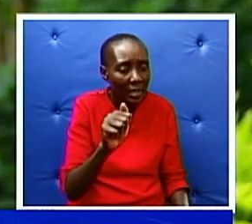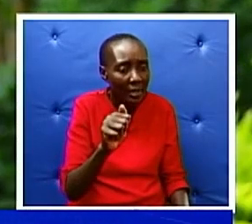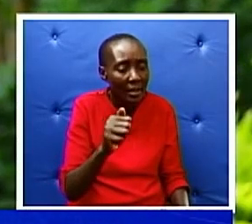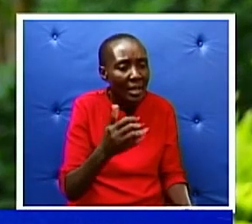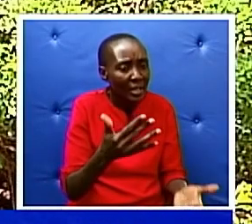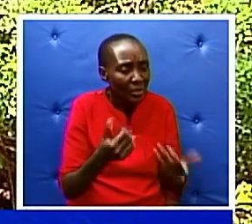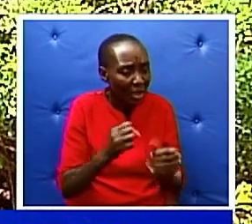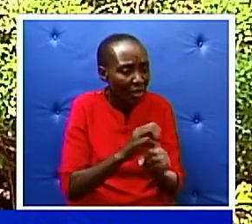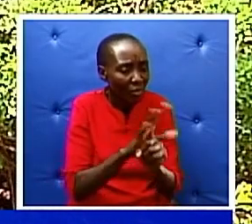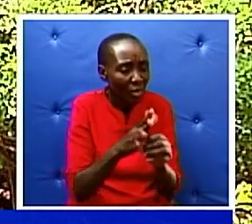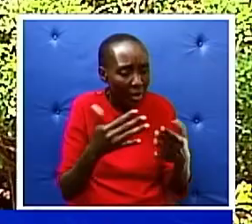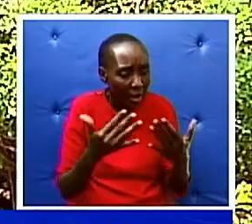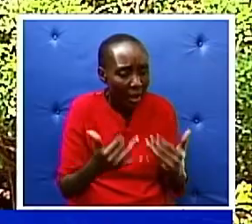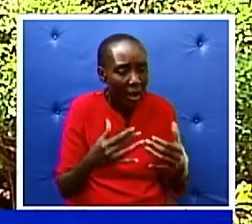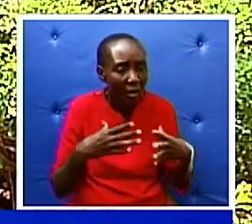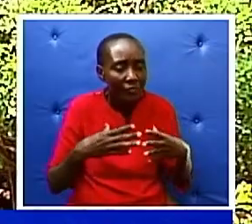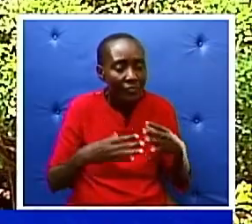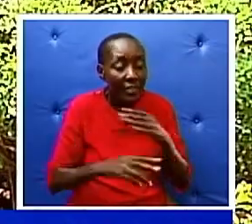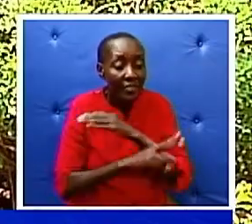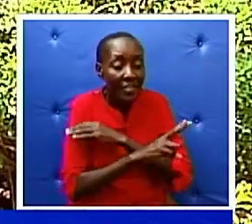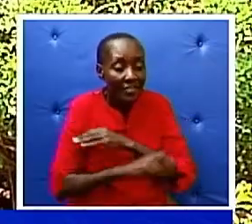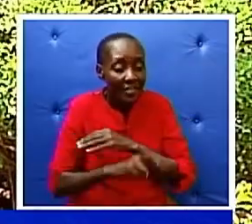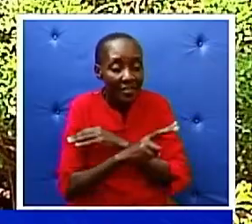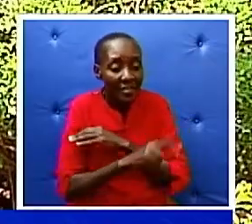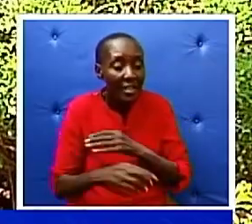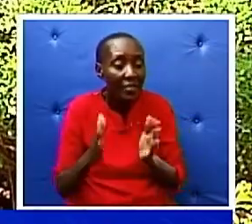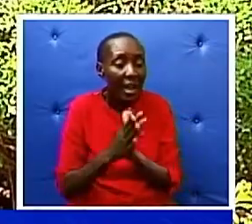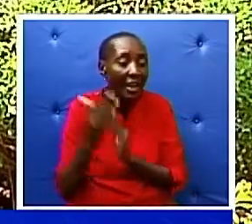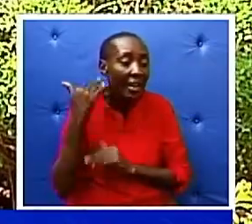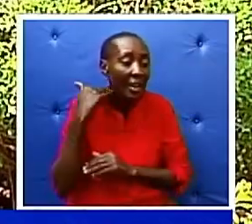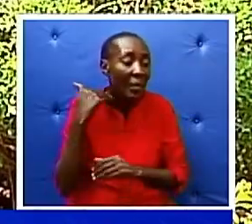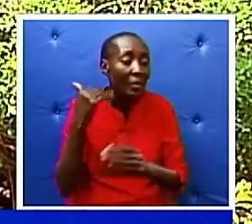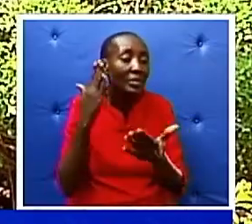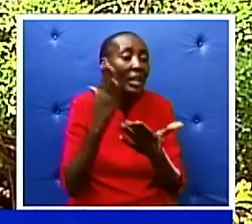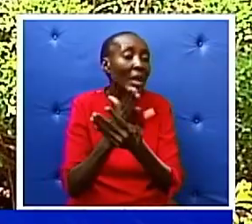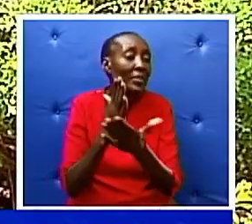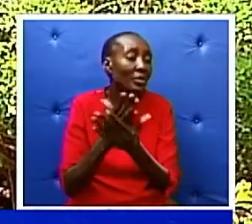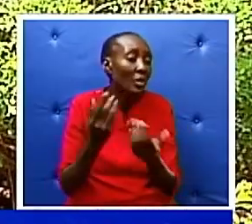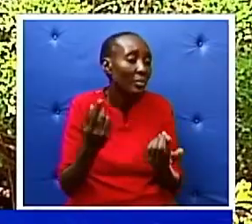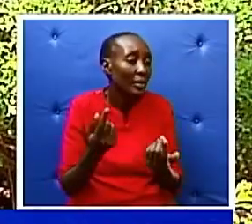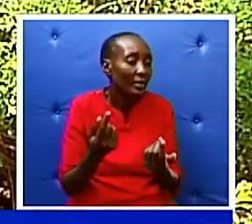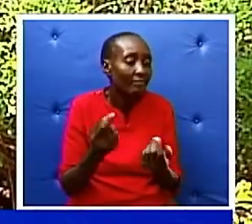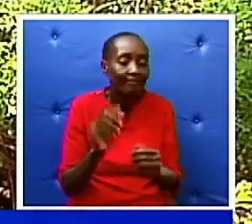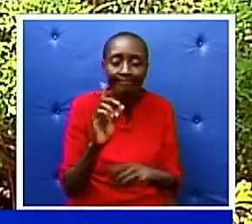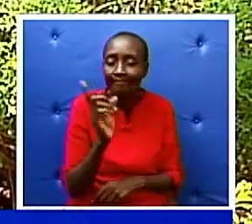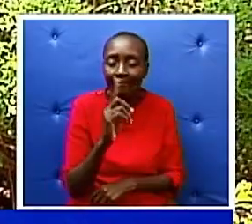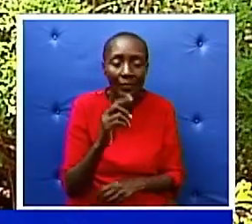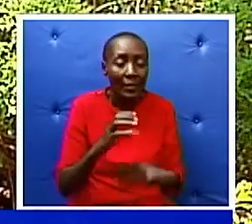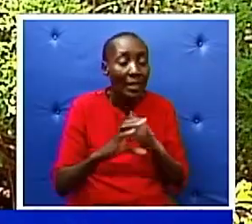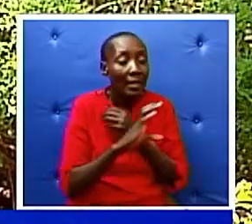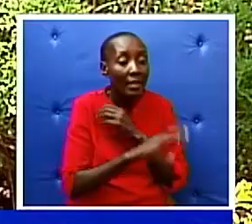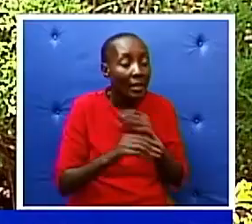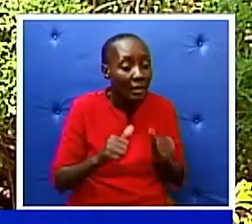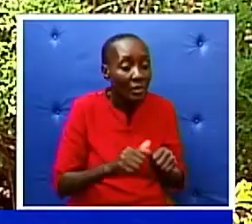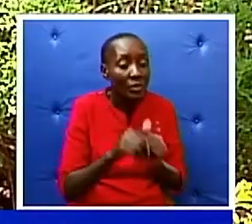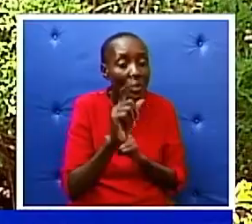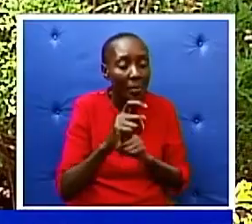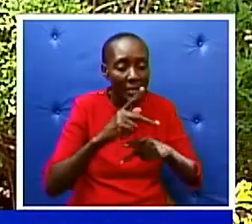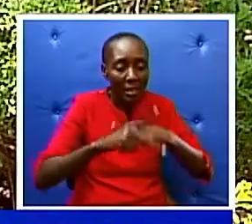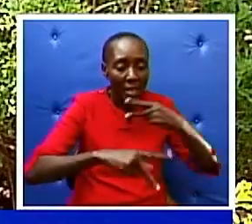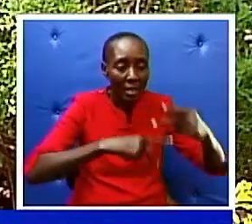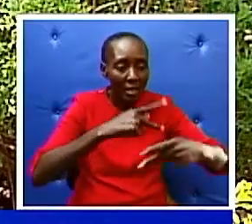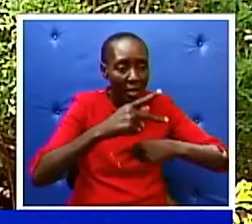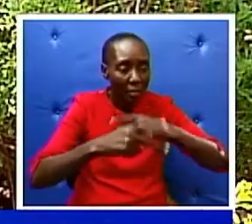No. The country has to go on. There are processes that have to be taken. And before we get to the